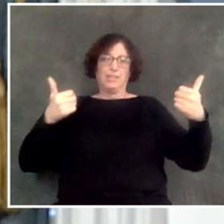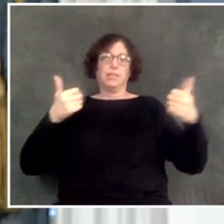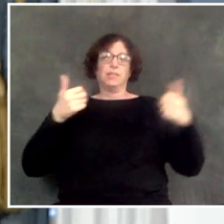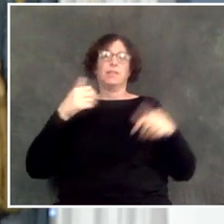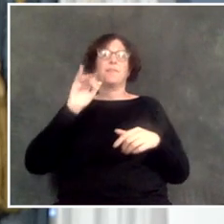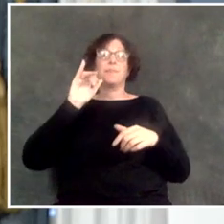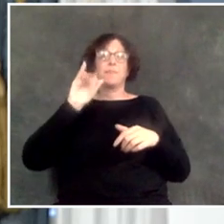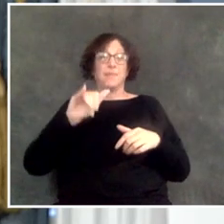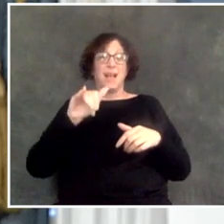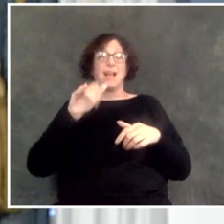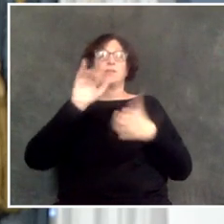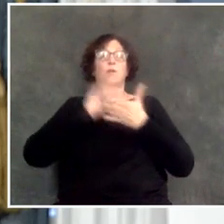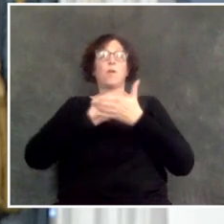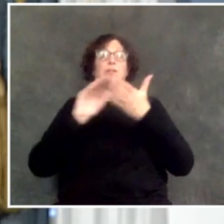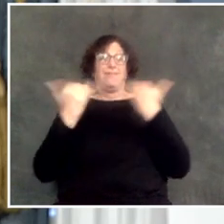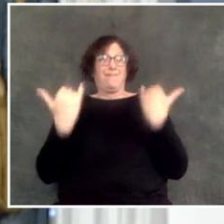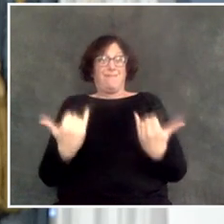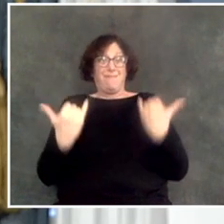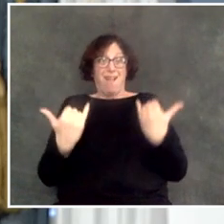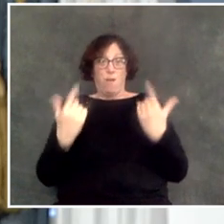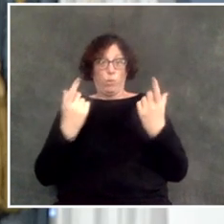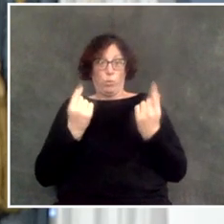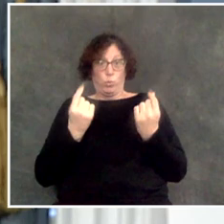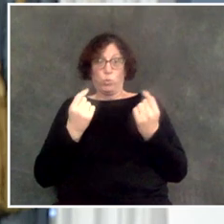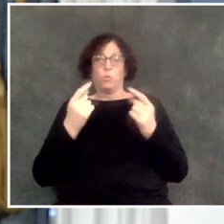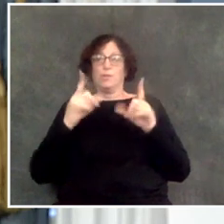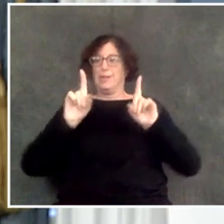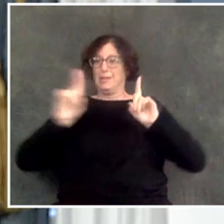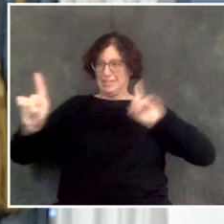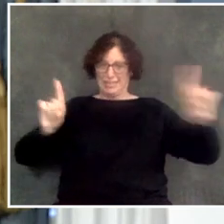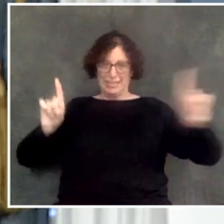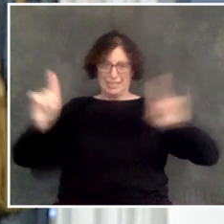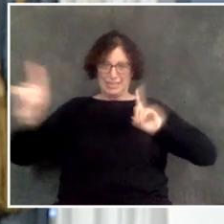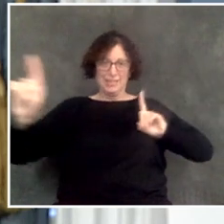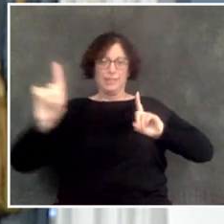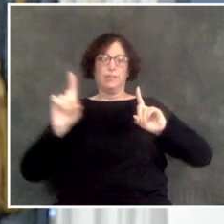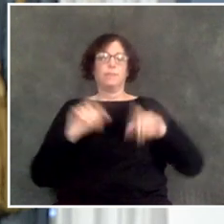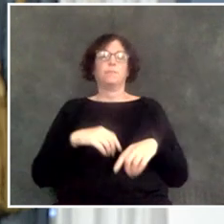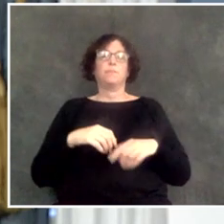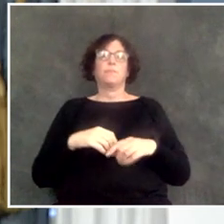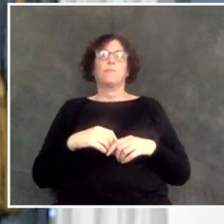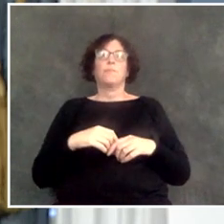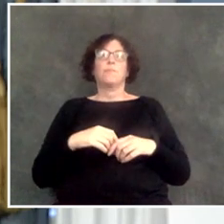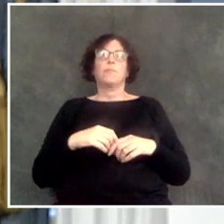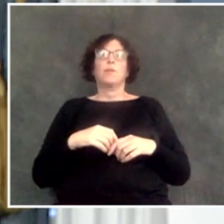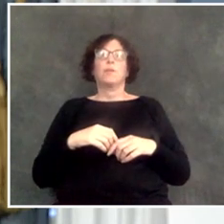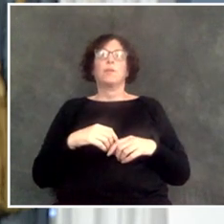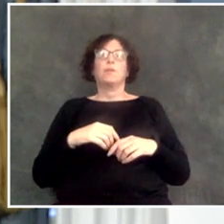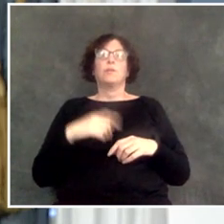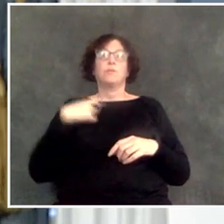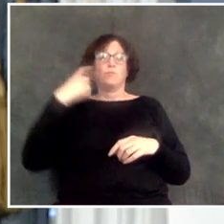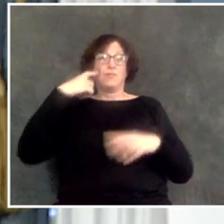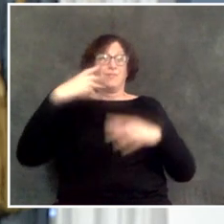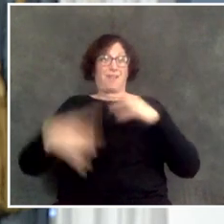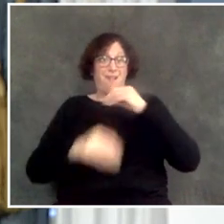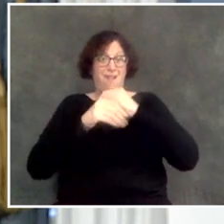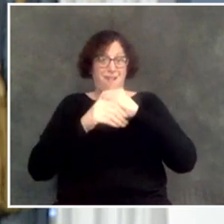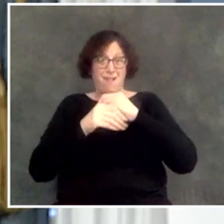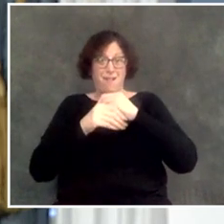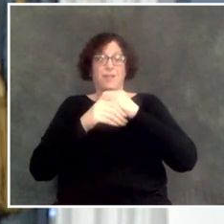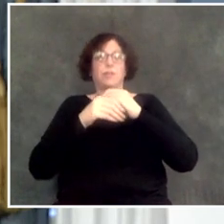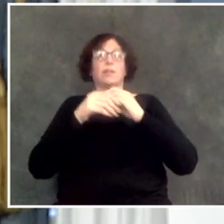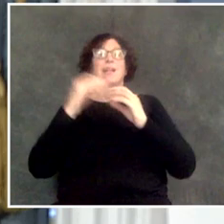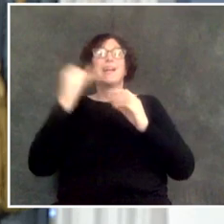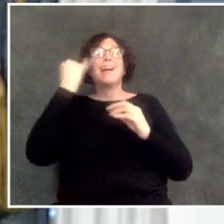they have to go outside for essential services, that we want them to be wearing a face covering. So we are past